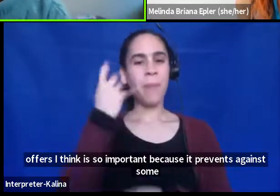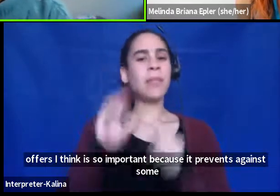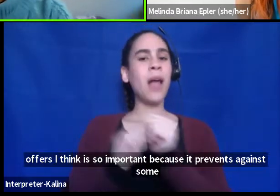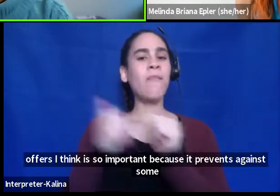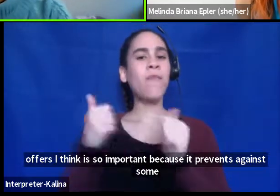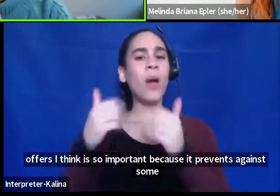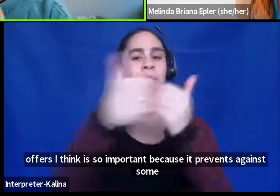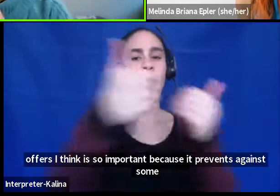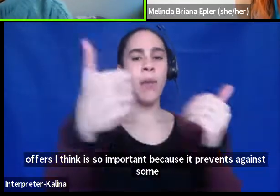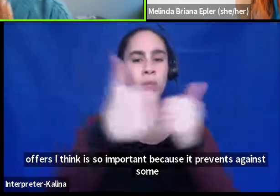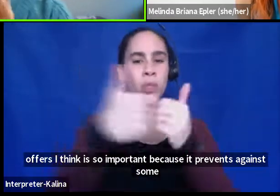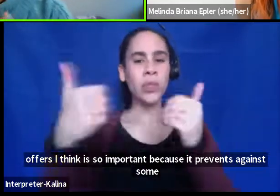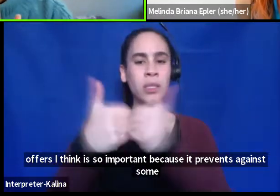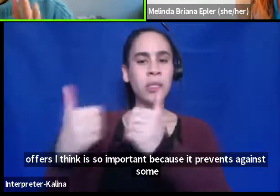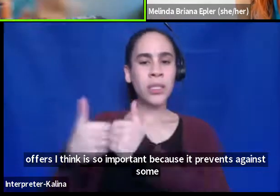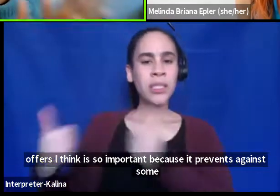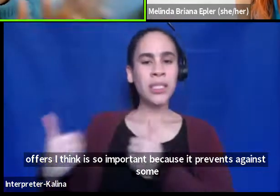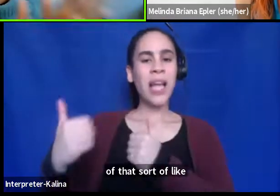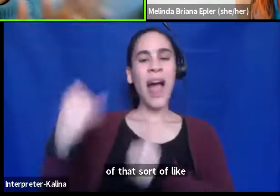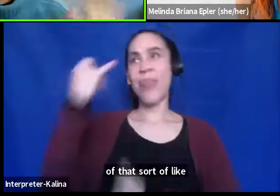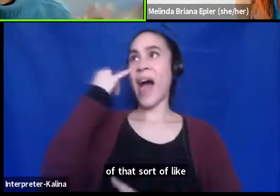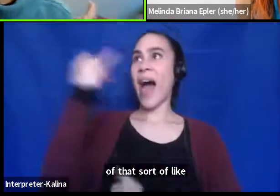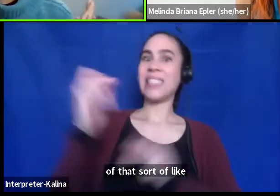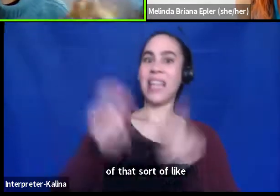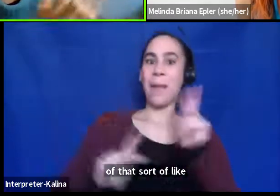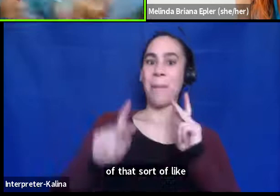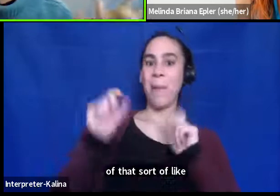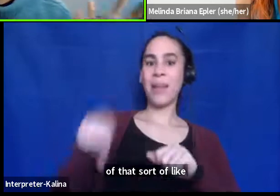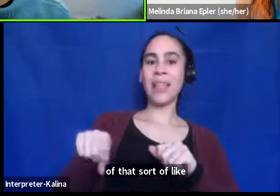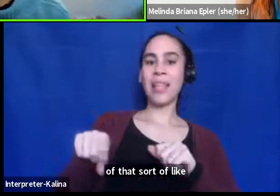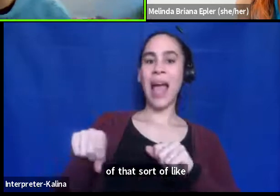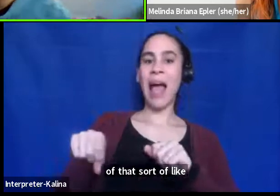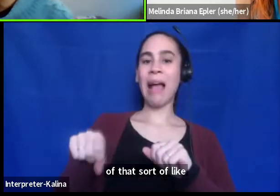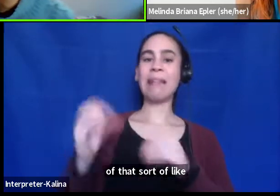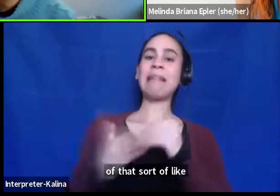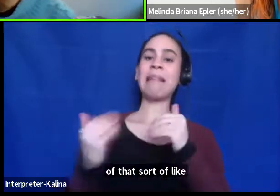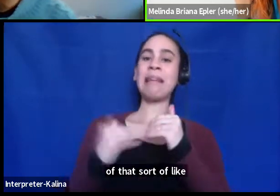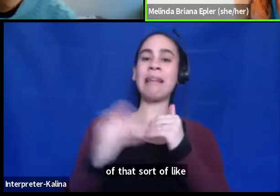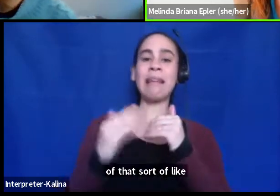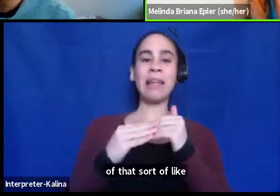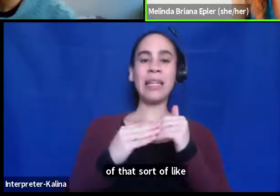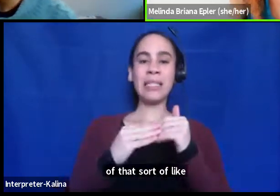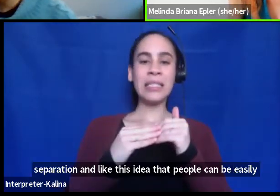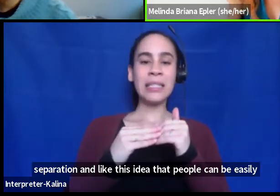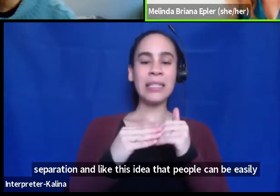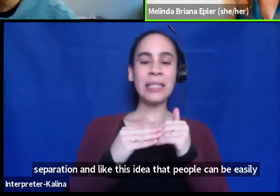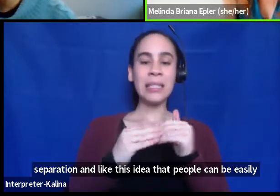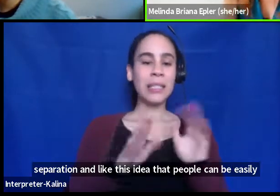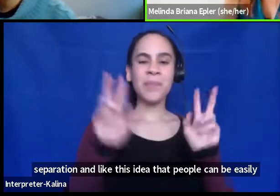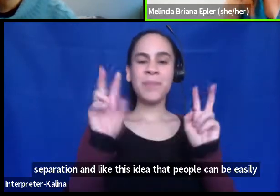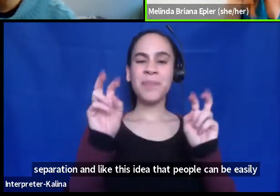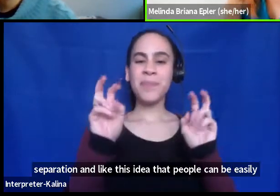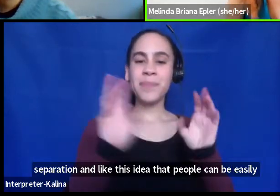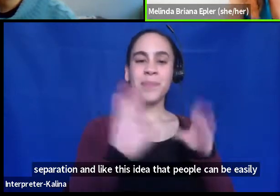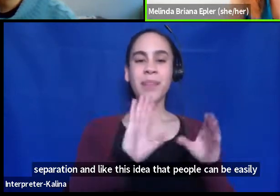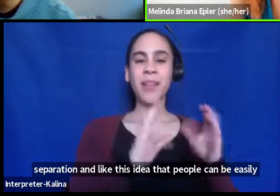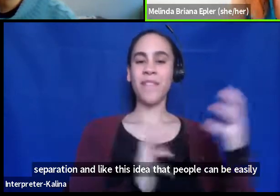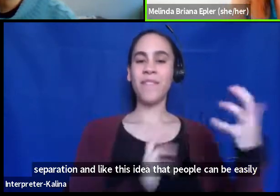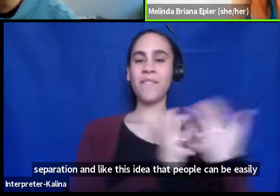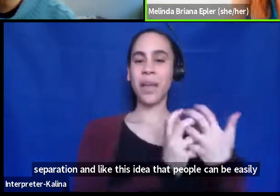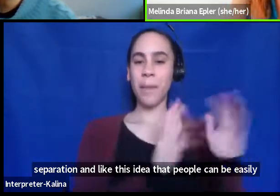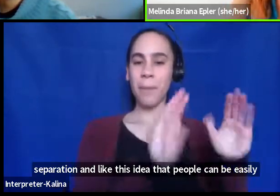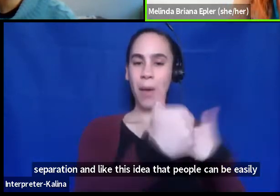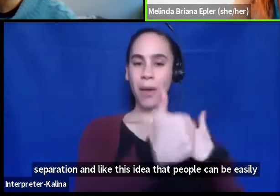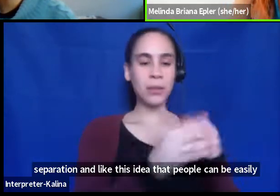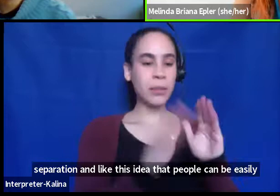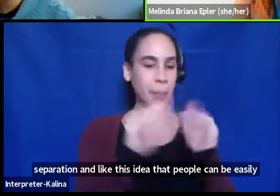like and this idea that people can be easily slotted into boxes. Interesting. Well, I do